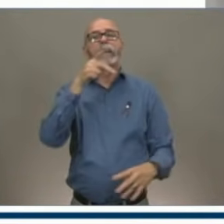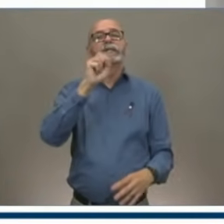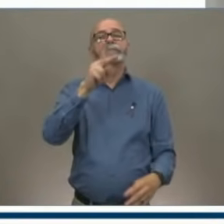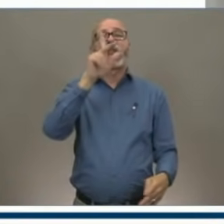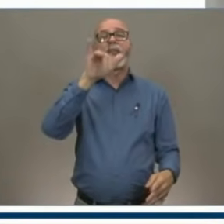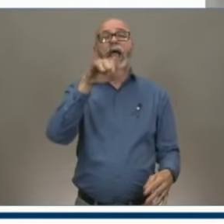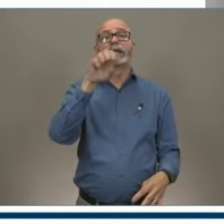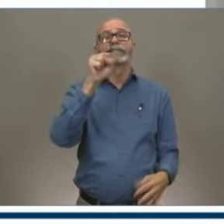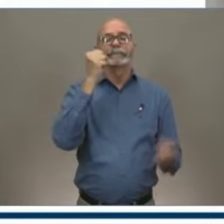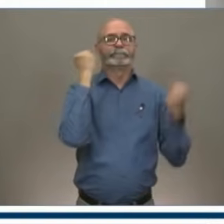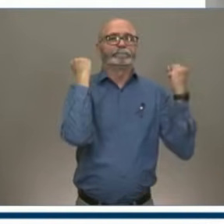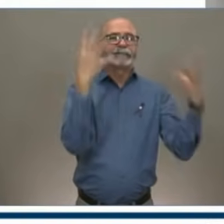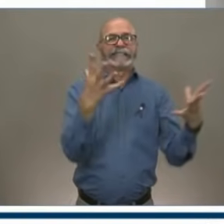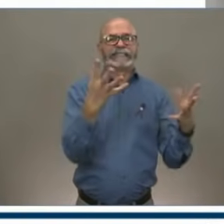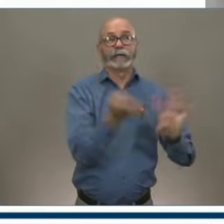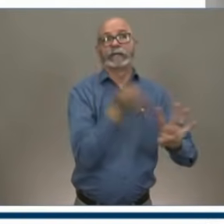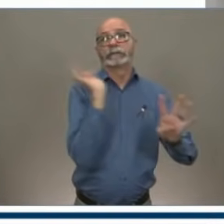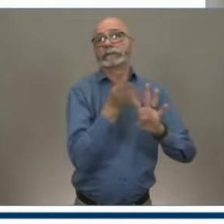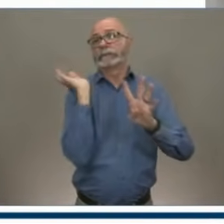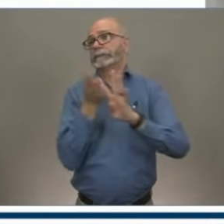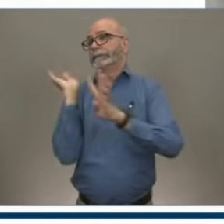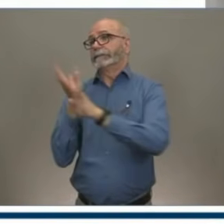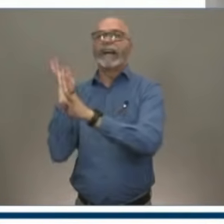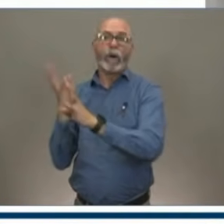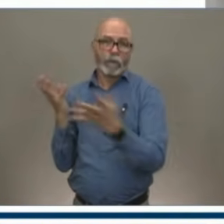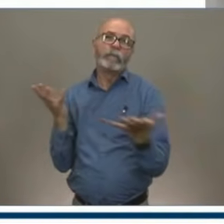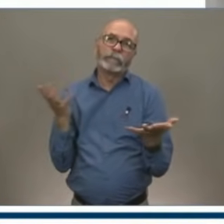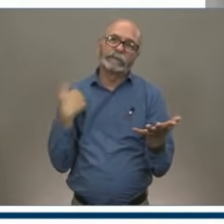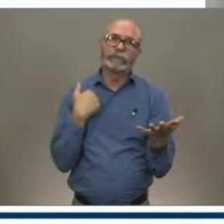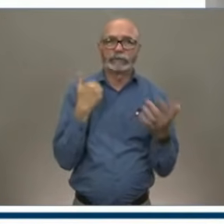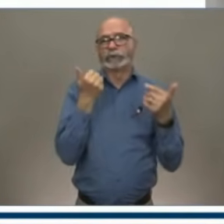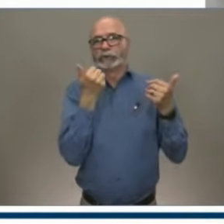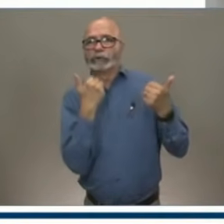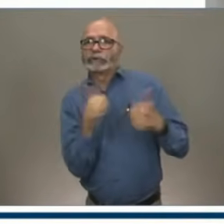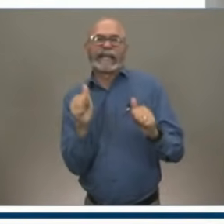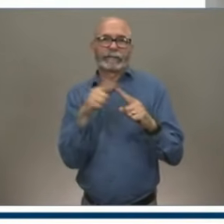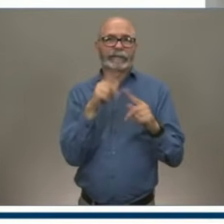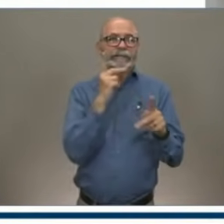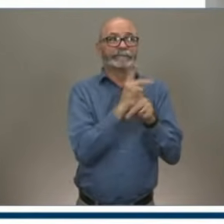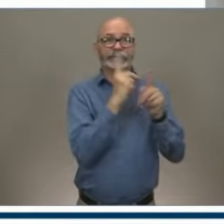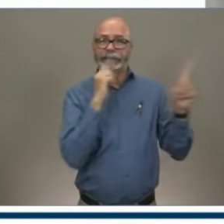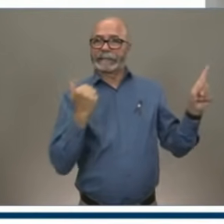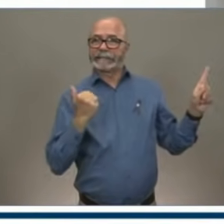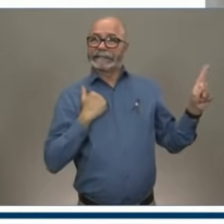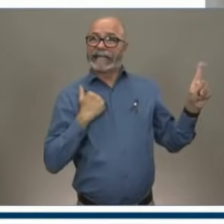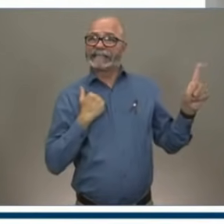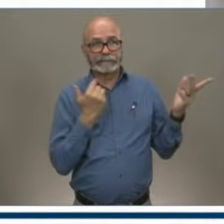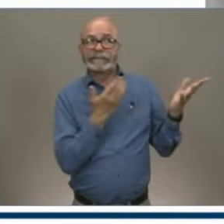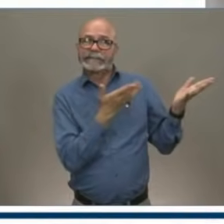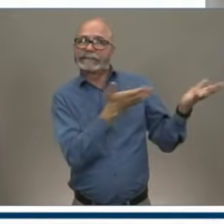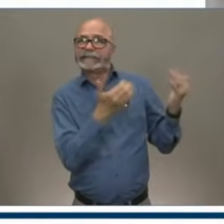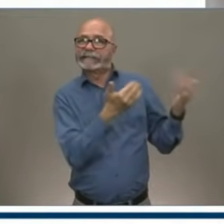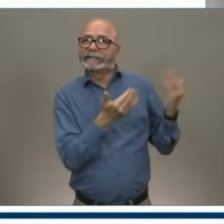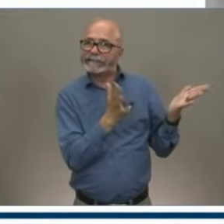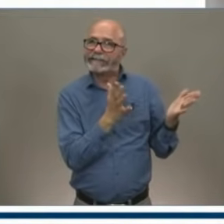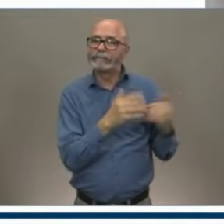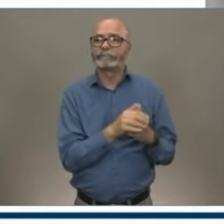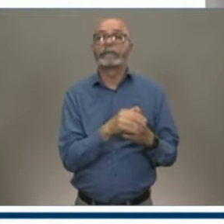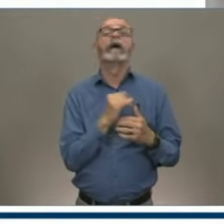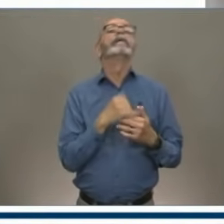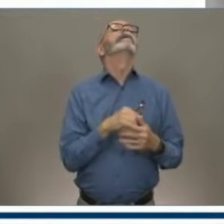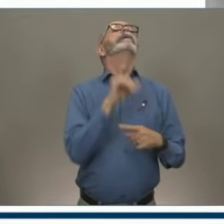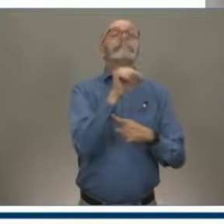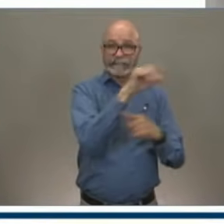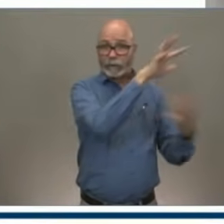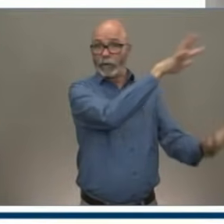is near the front of that line when it comes to delivering that vaccine. So as it comes in, as we start seeing it